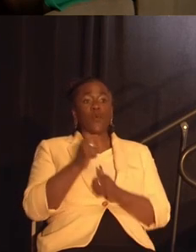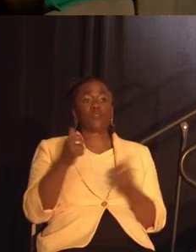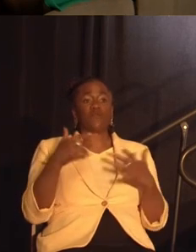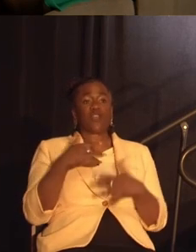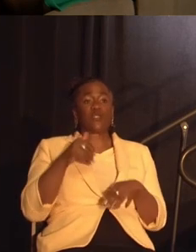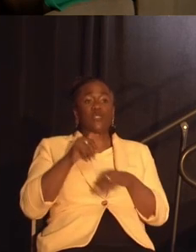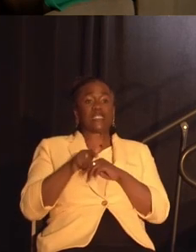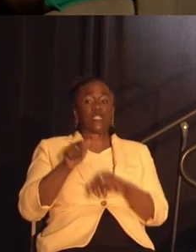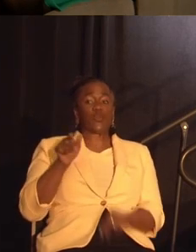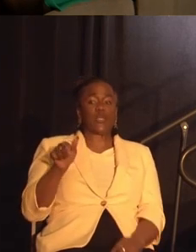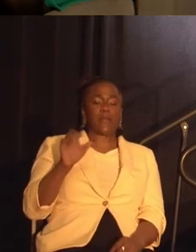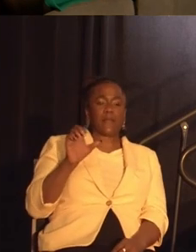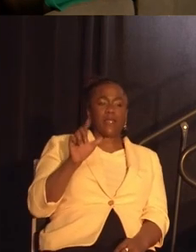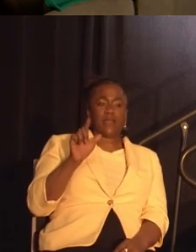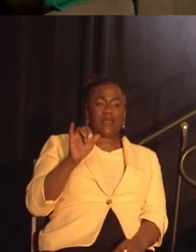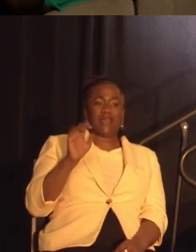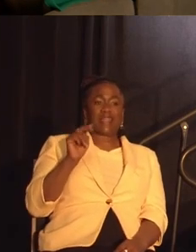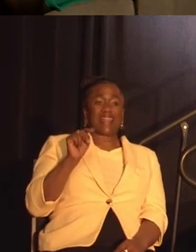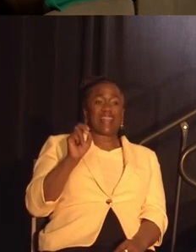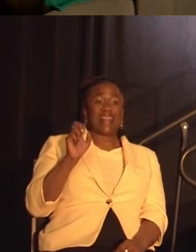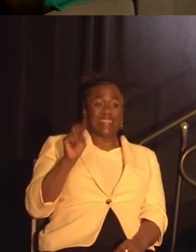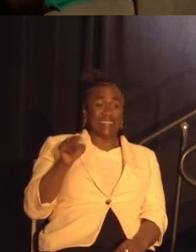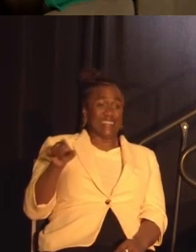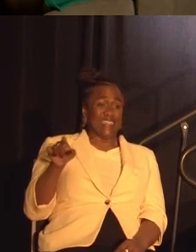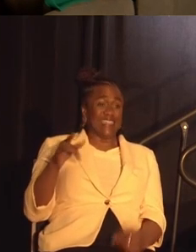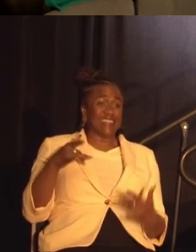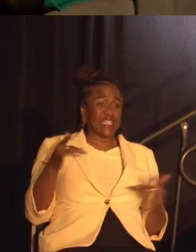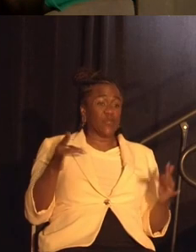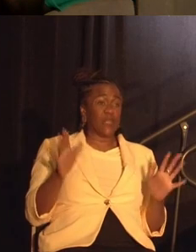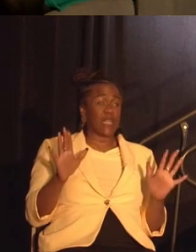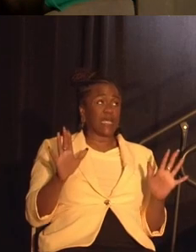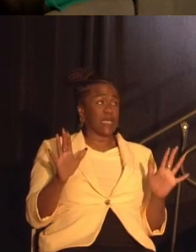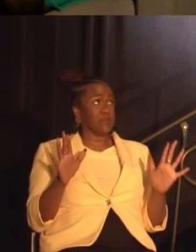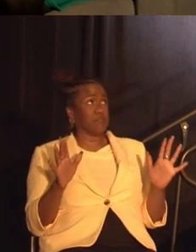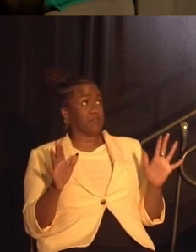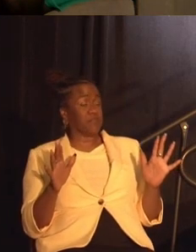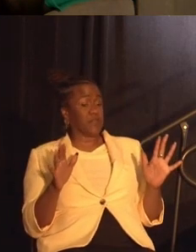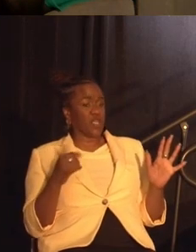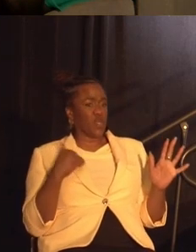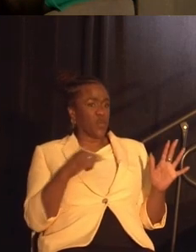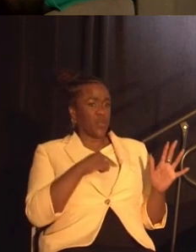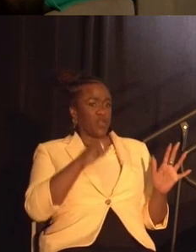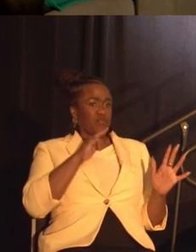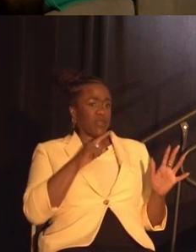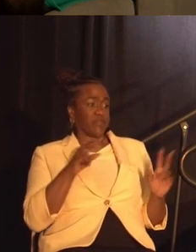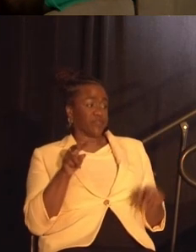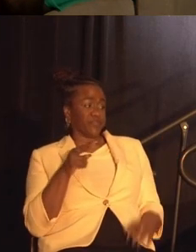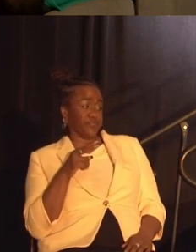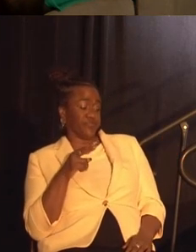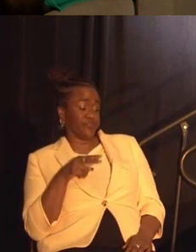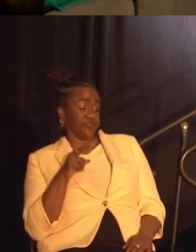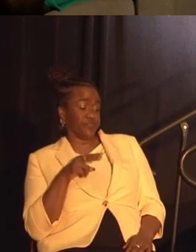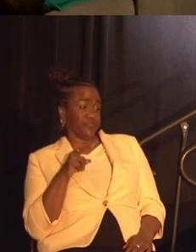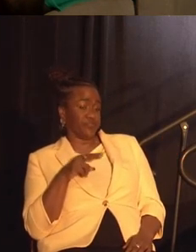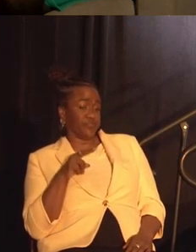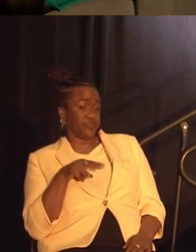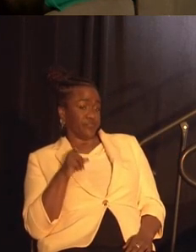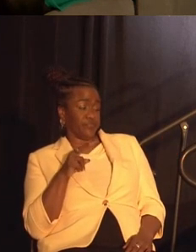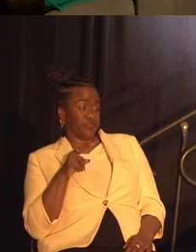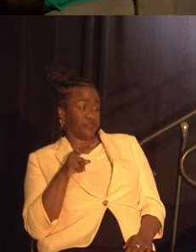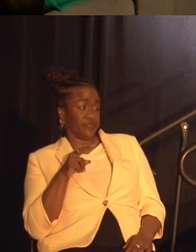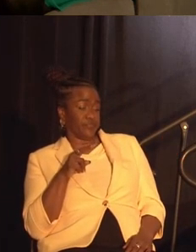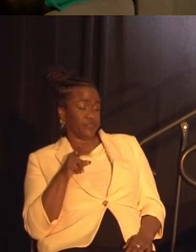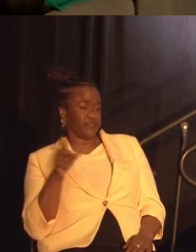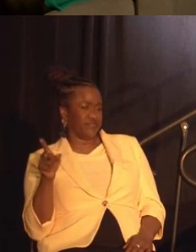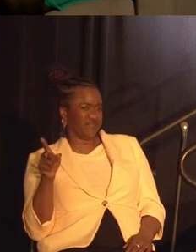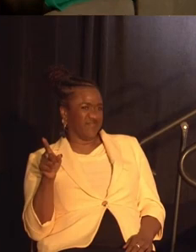because he can be, let's just say, we're the ones in the corner side-eyeing, like, things, you know, like, kind of like,